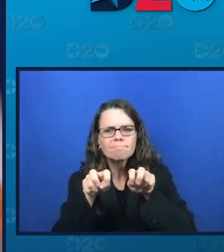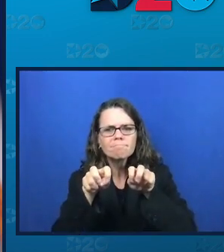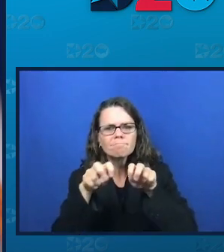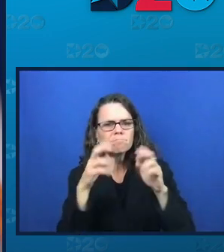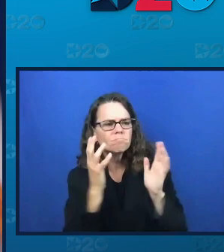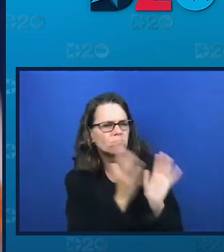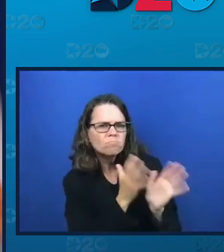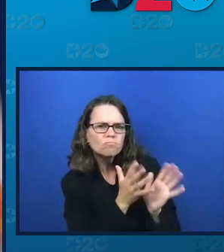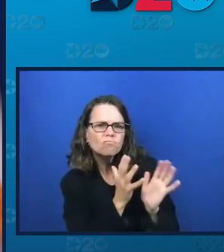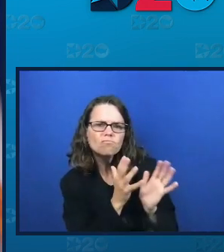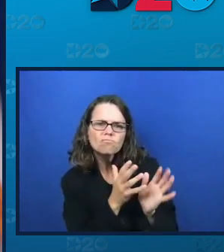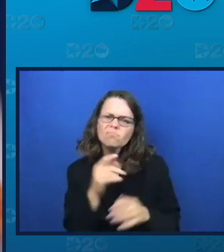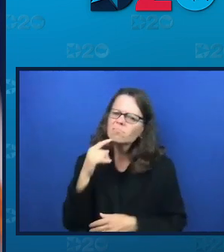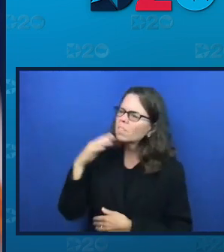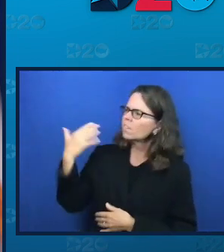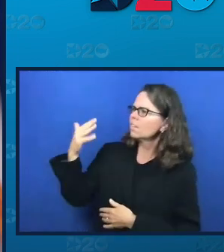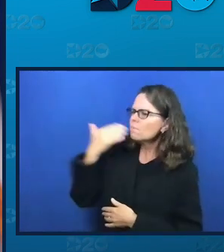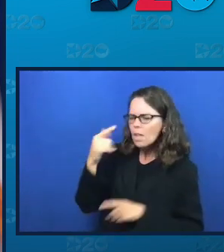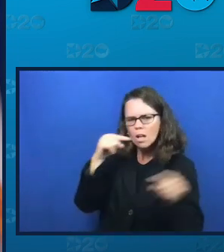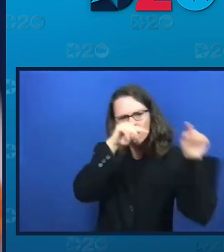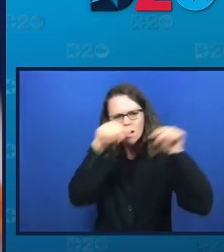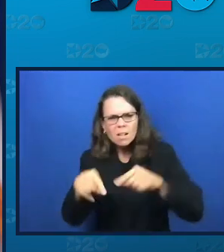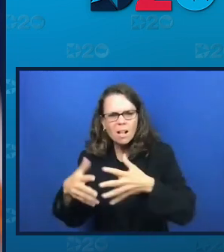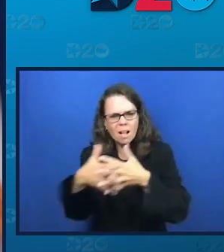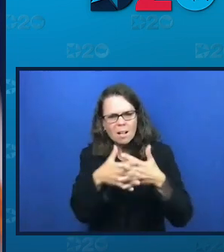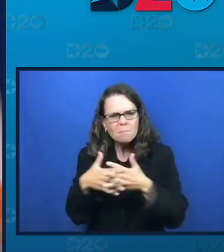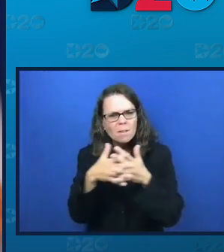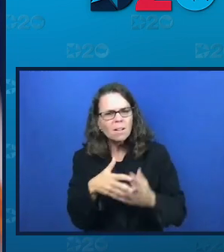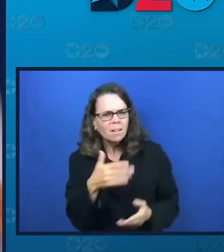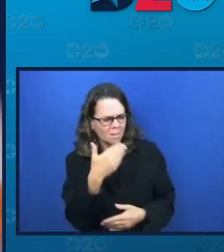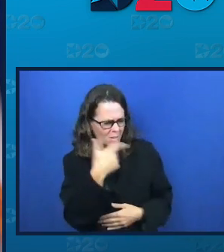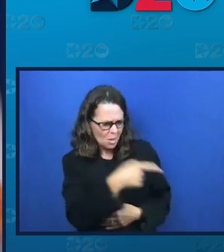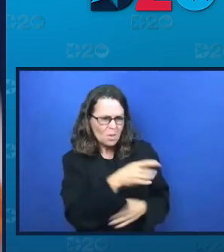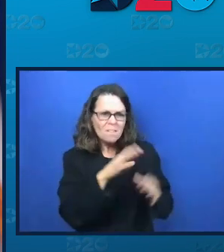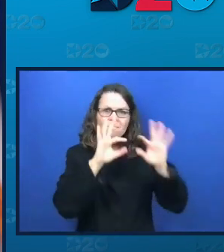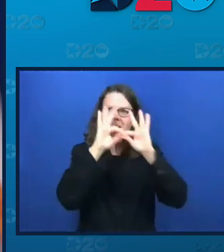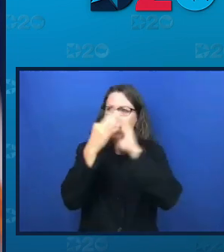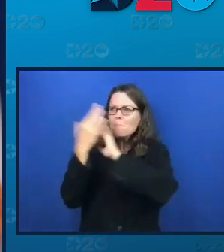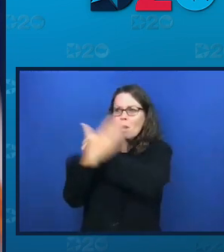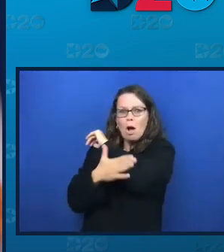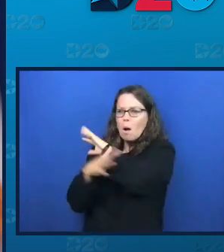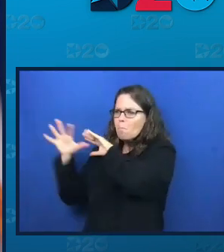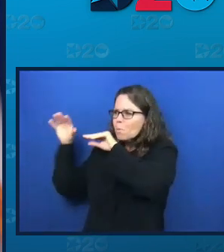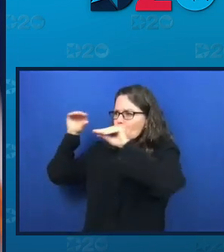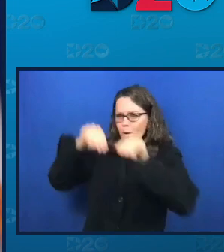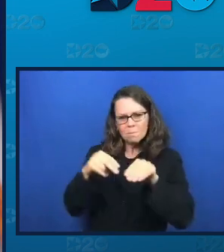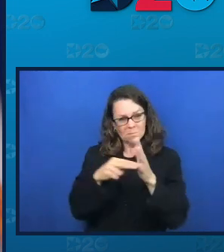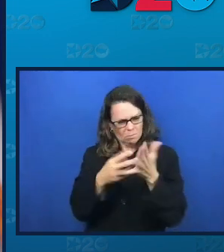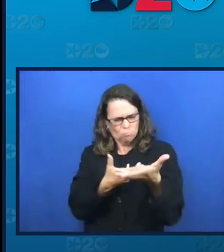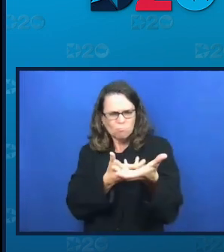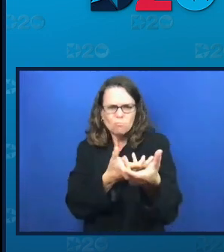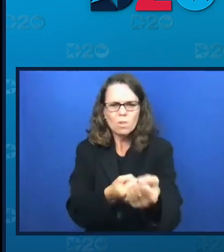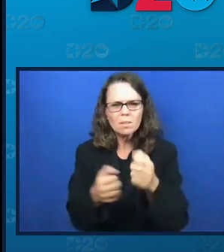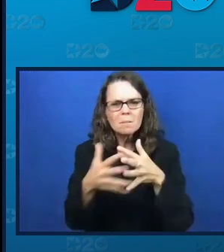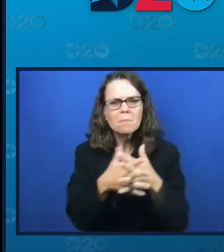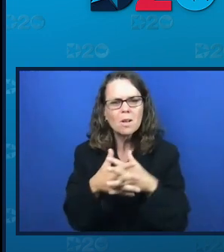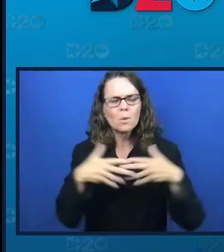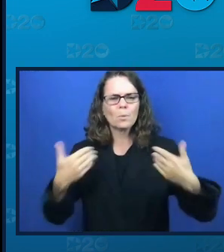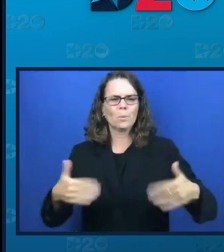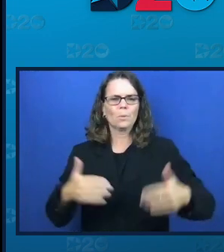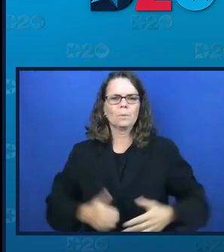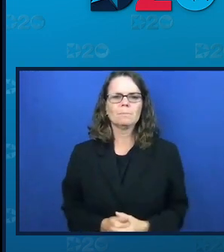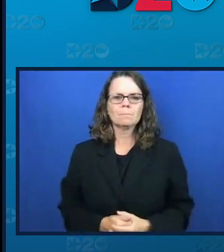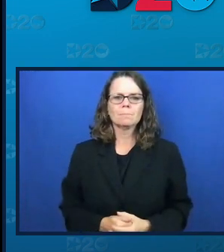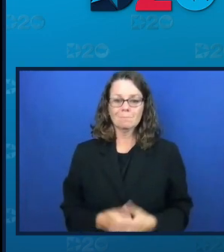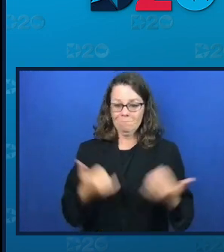the place to trust with your family." Tonight, as a father, son, and grandson, as a doctor